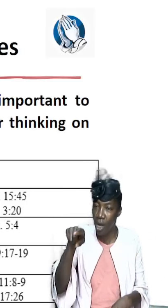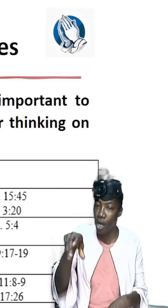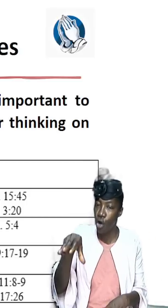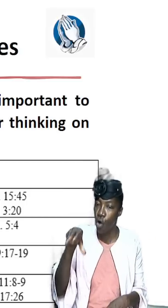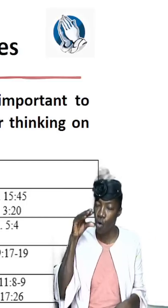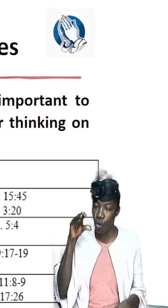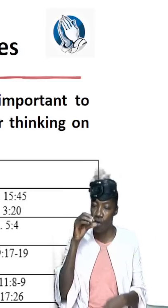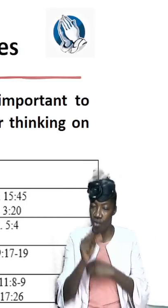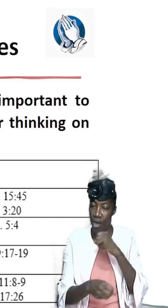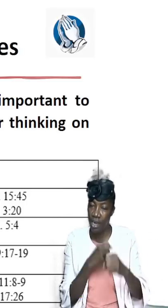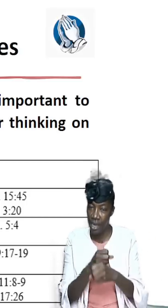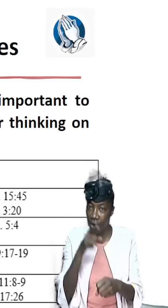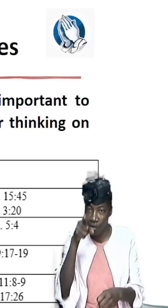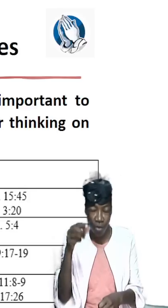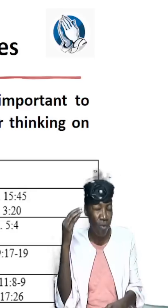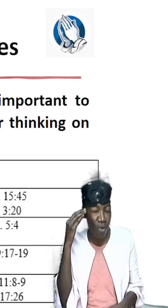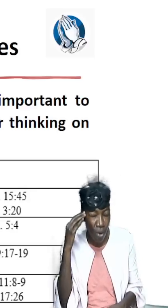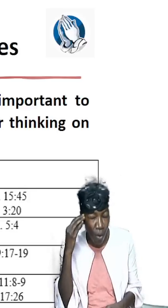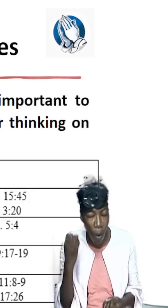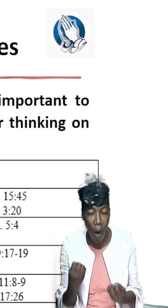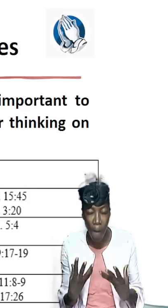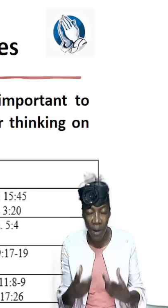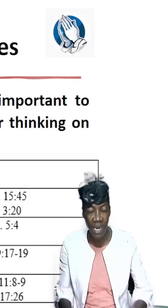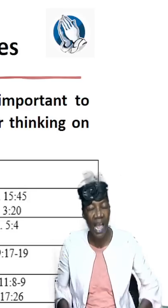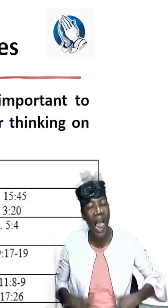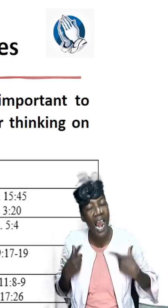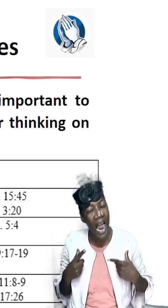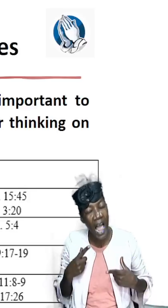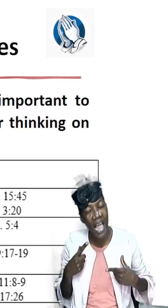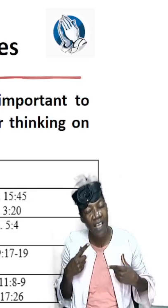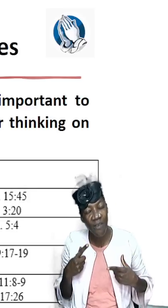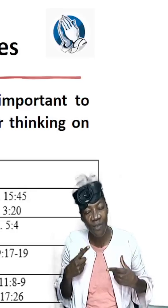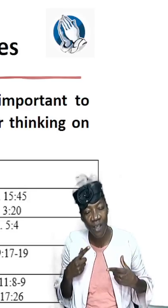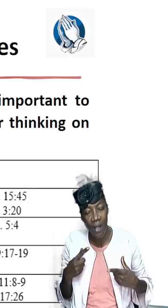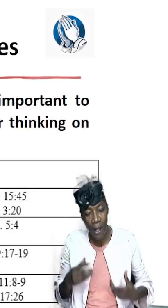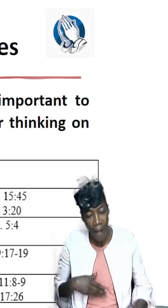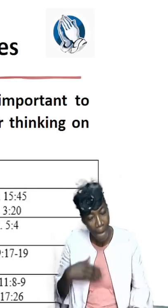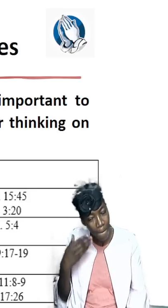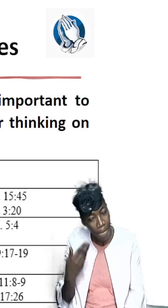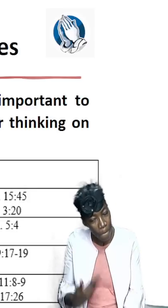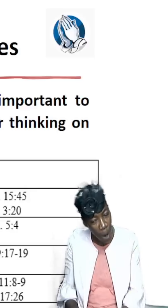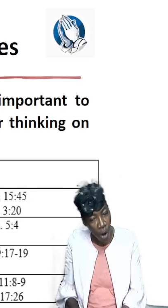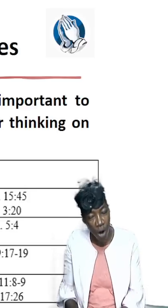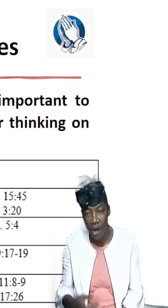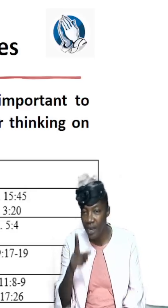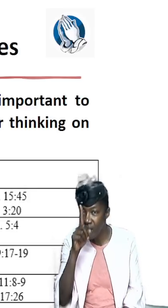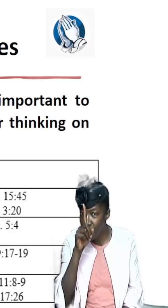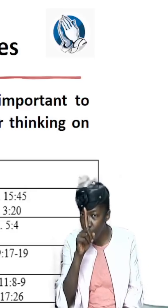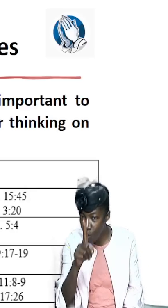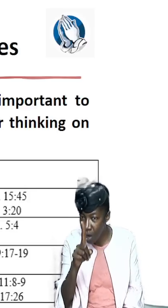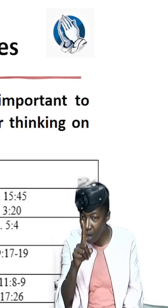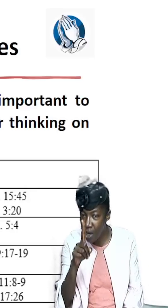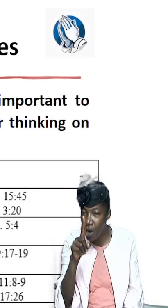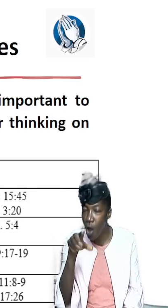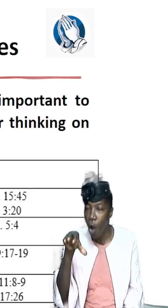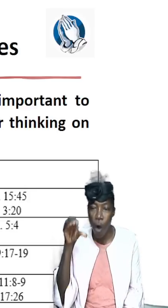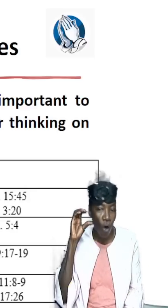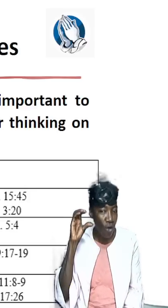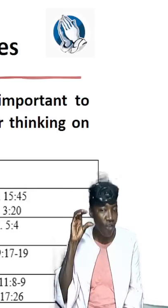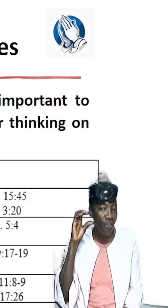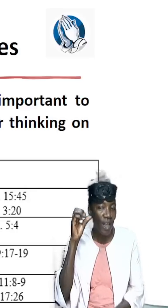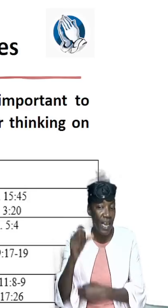many lives, how many people can be born in 100